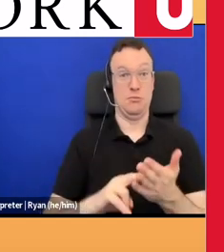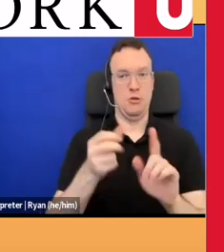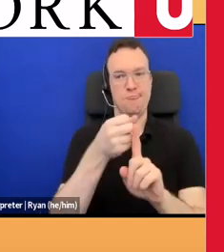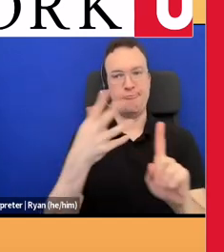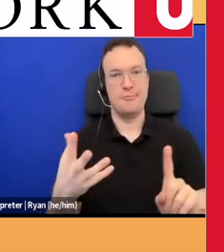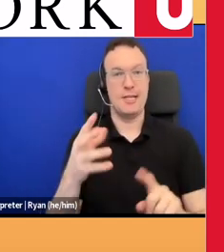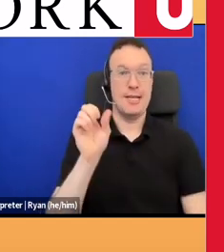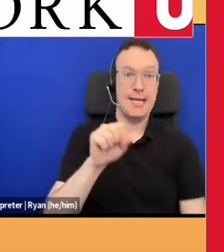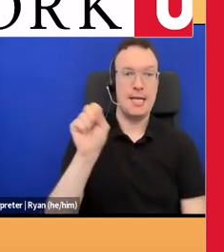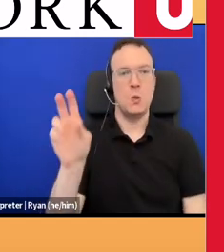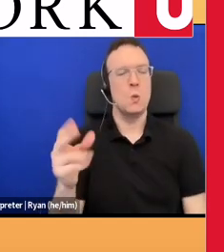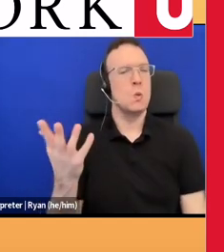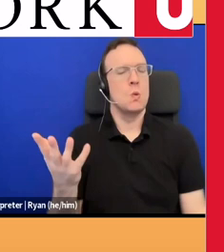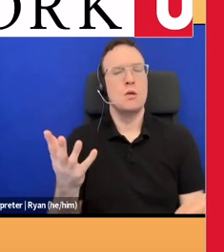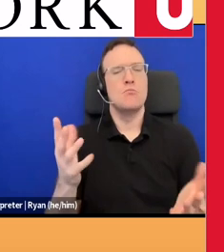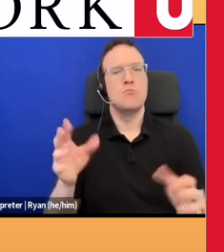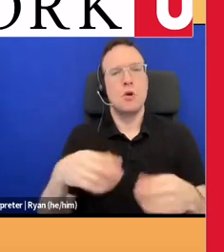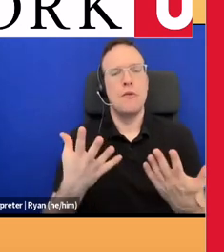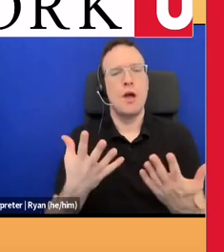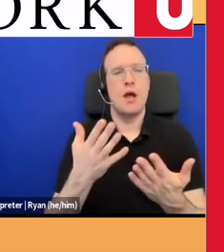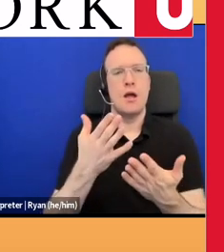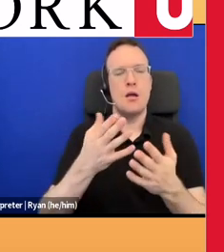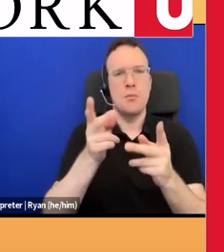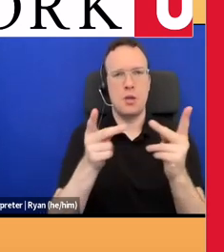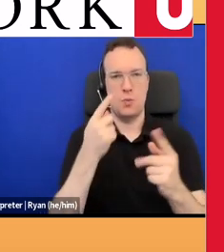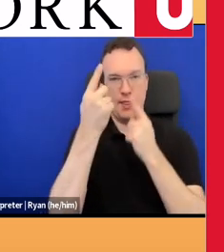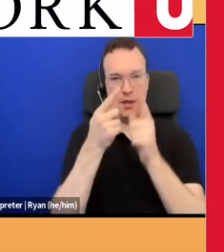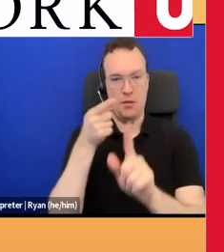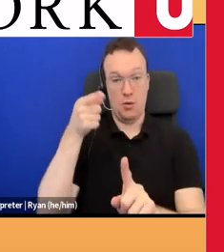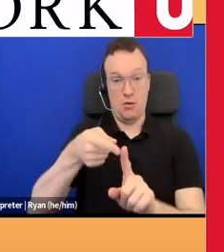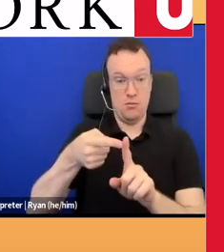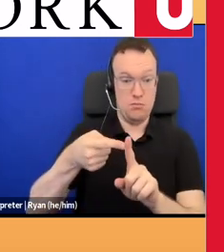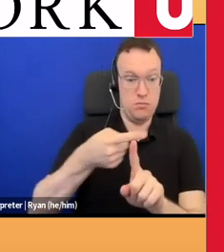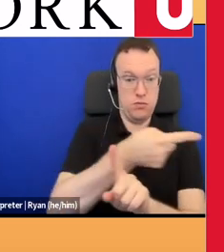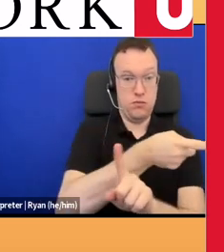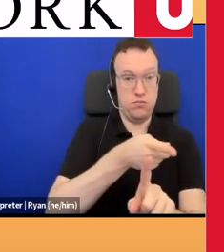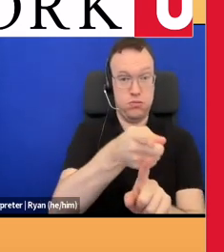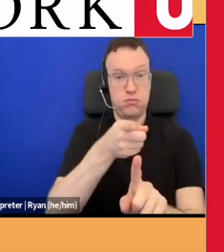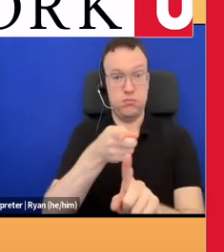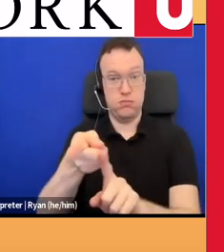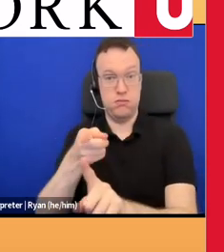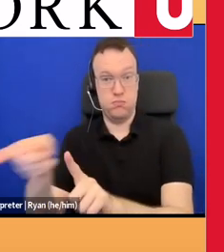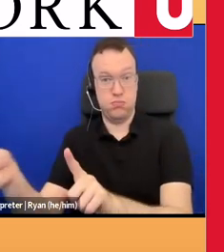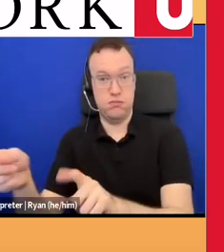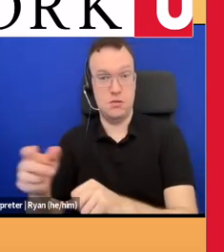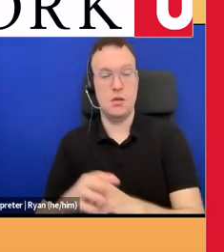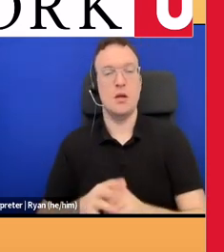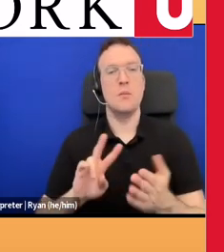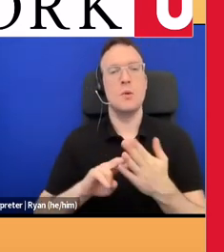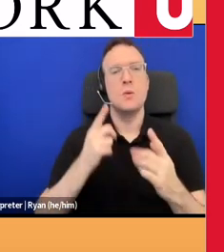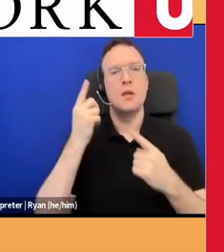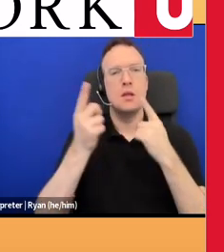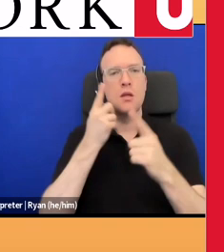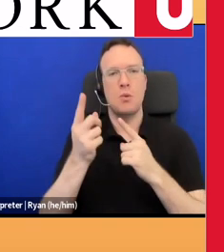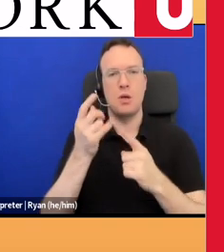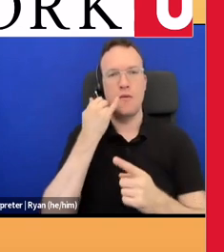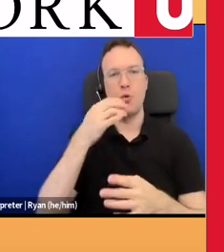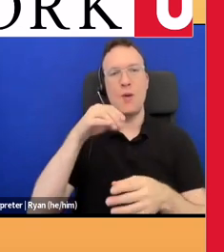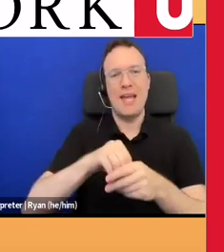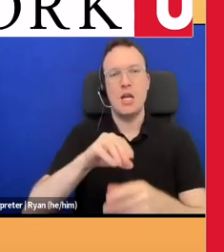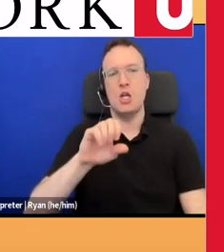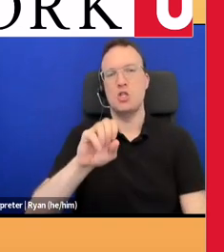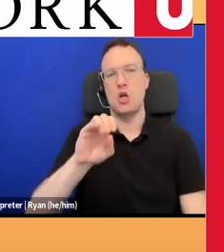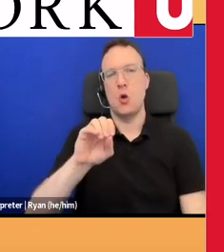not, I want to offer some points of departure for thinking about this question and examining what it means to be in solidarity and what the